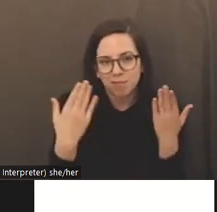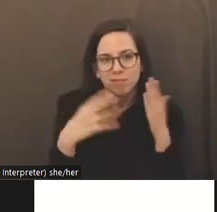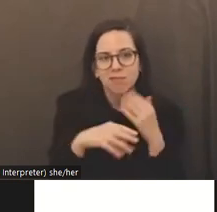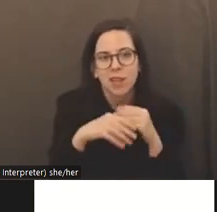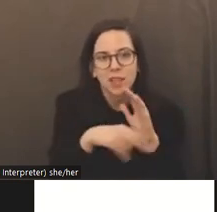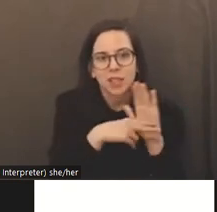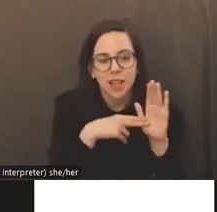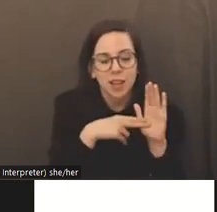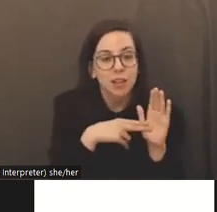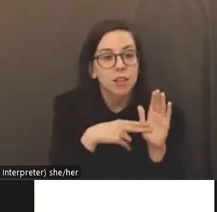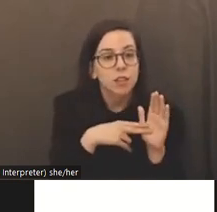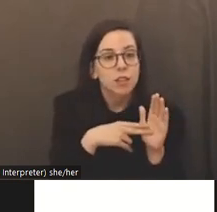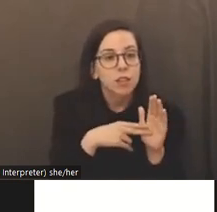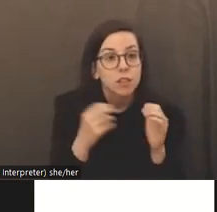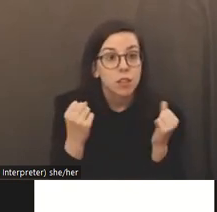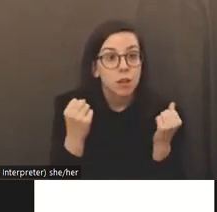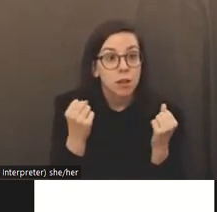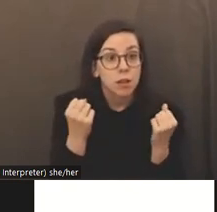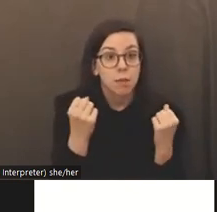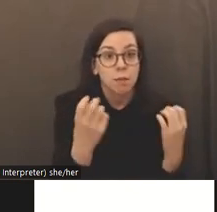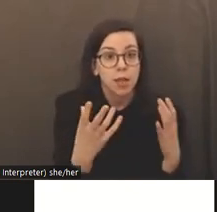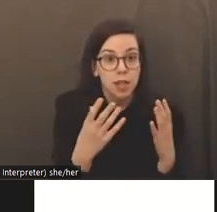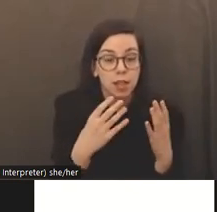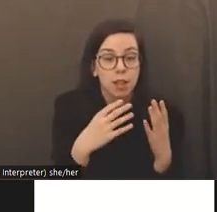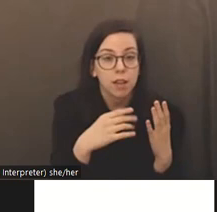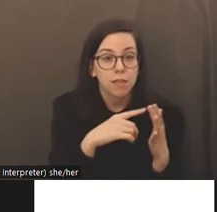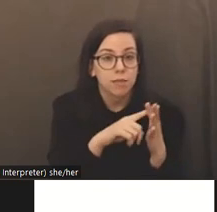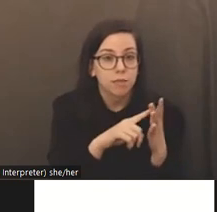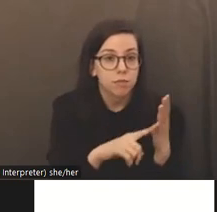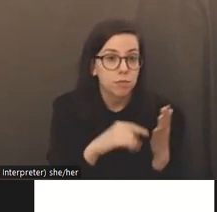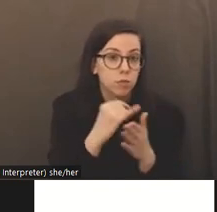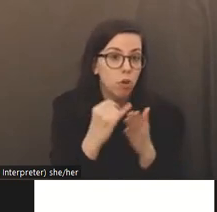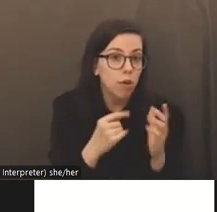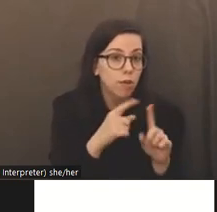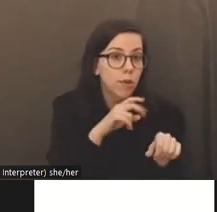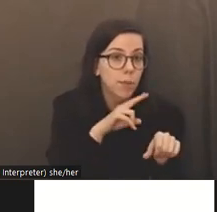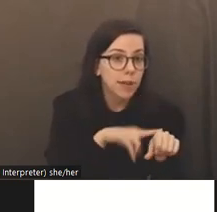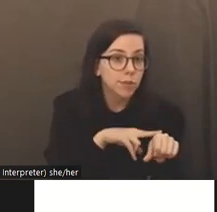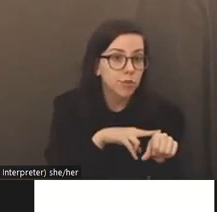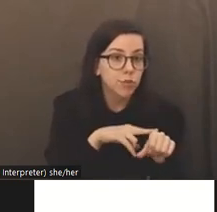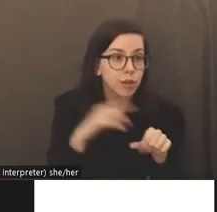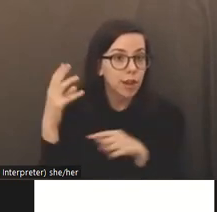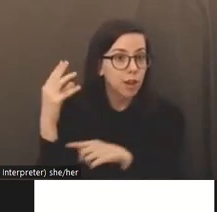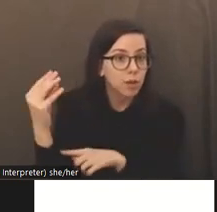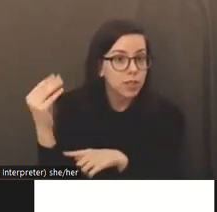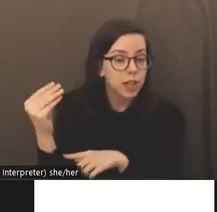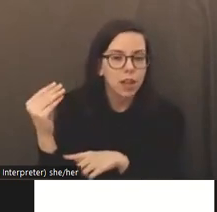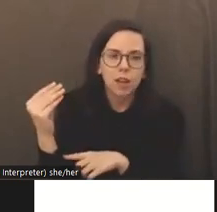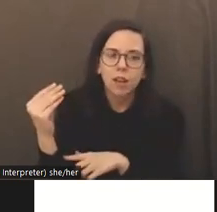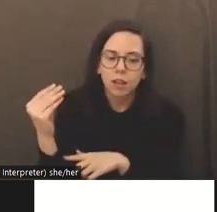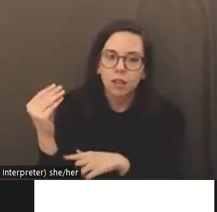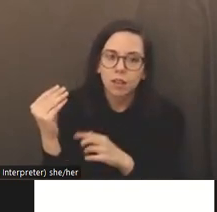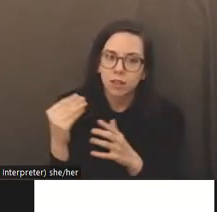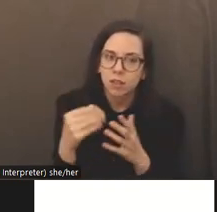that even though many of the works come from nature, so that's the outside, there are